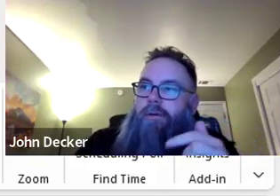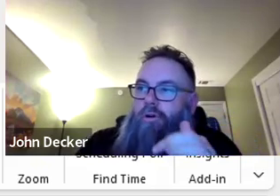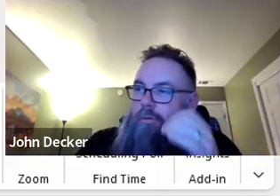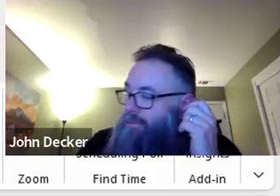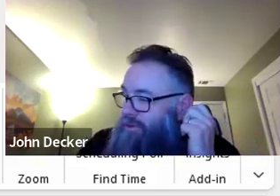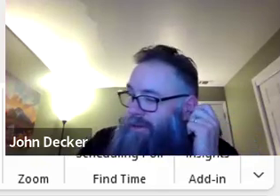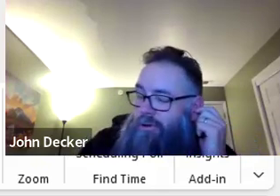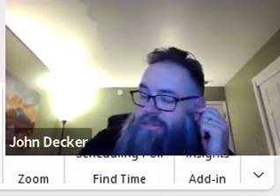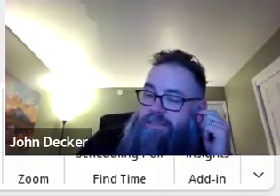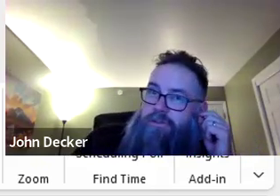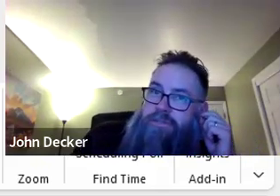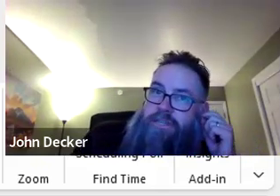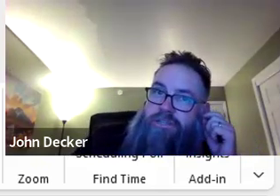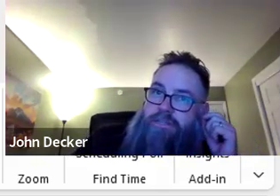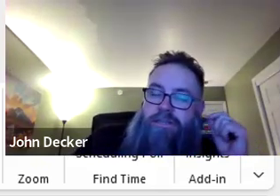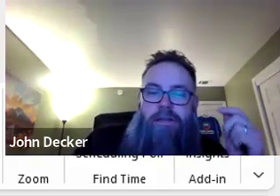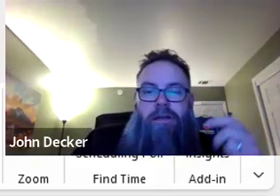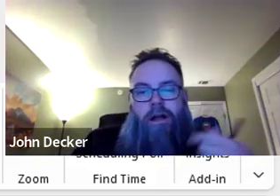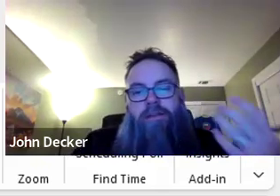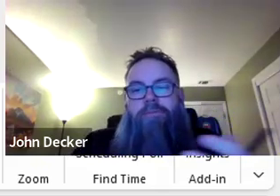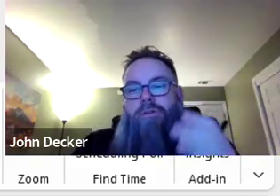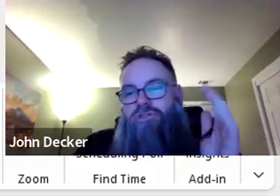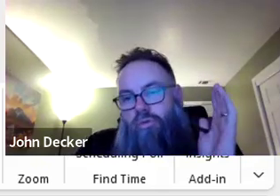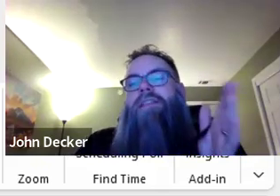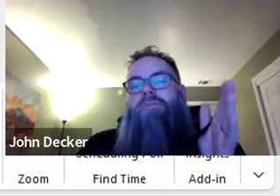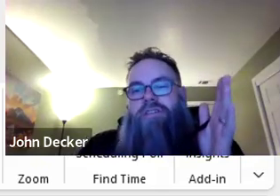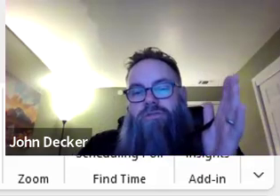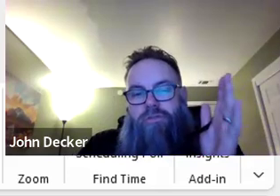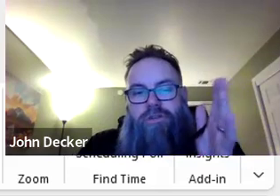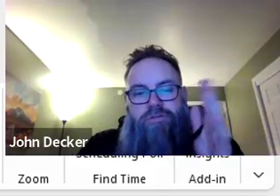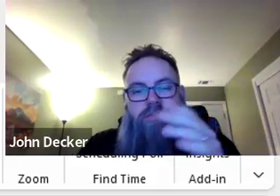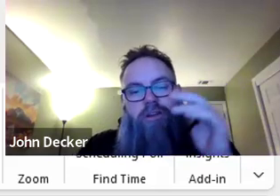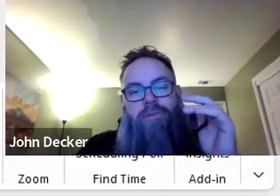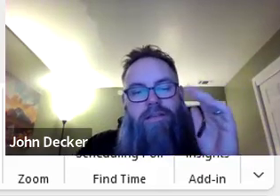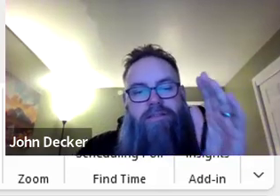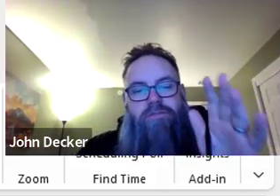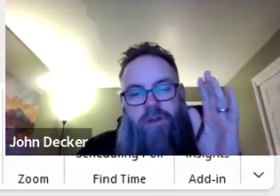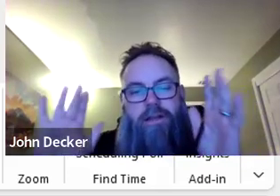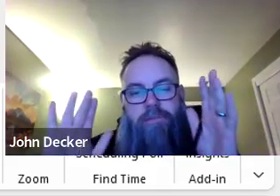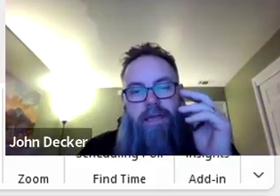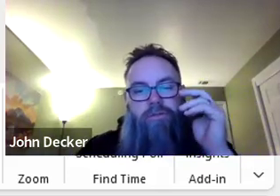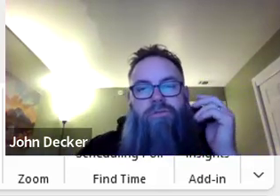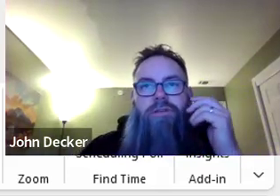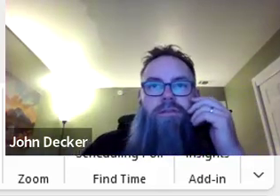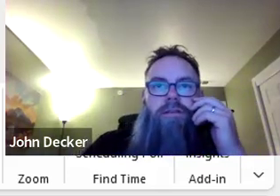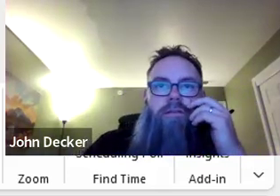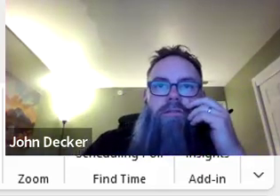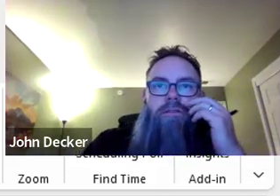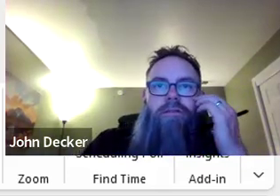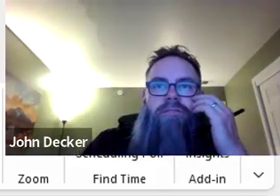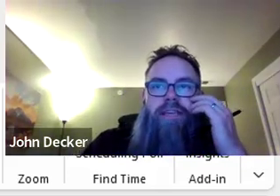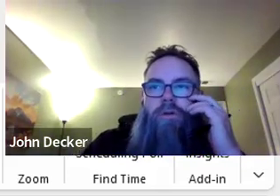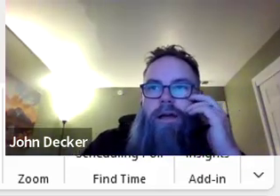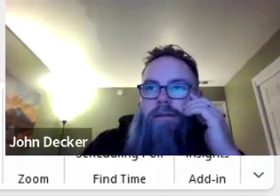self-determination program or people doing emergency vendorizations are going to be able to directly reach out to the regional center because those aren't going to be handled through